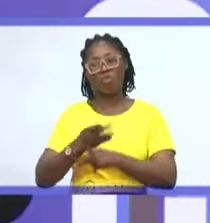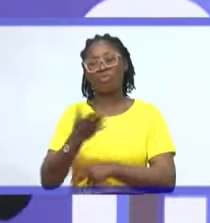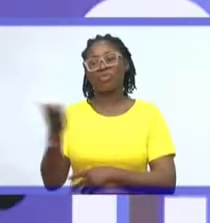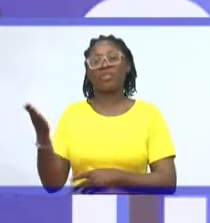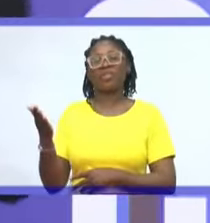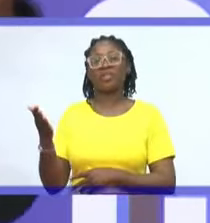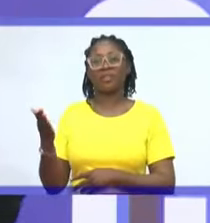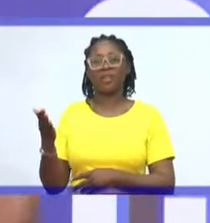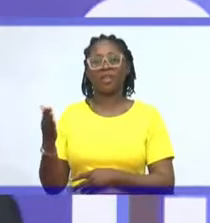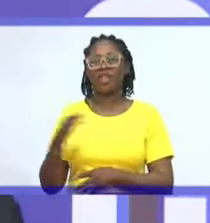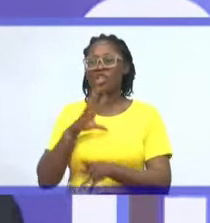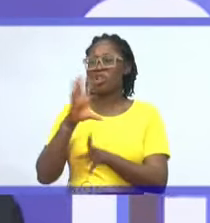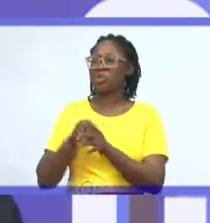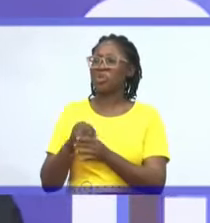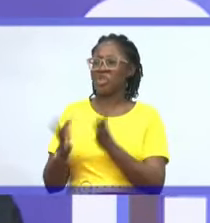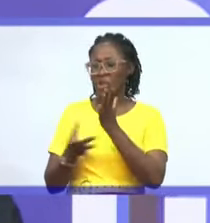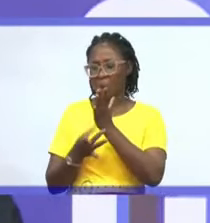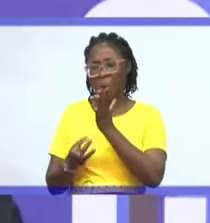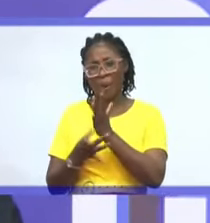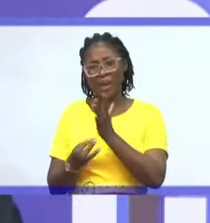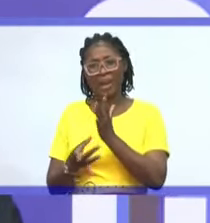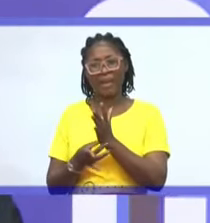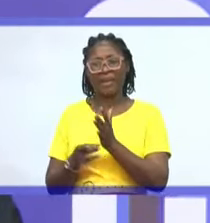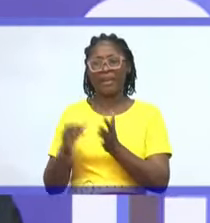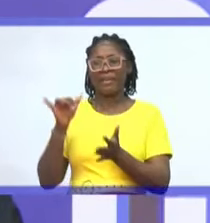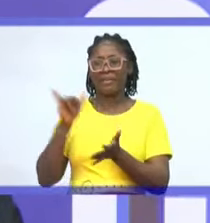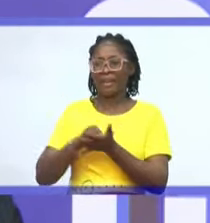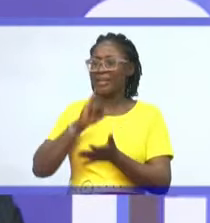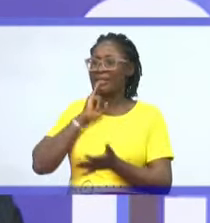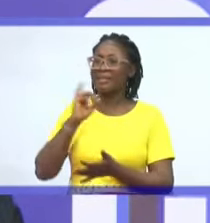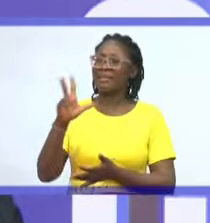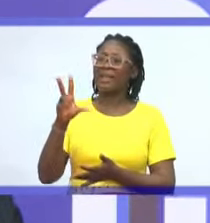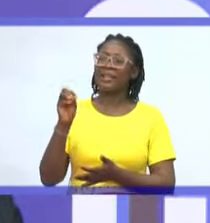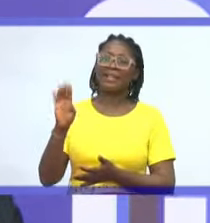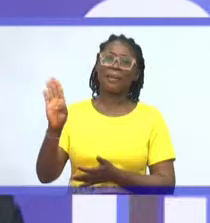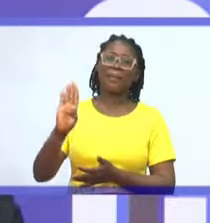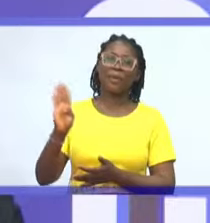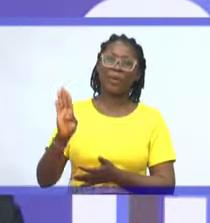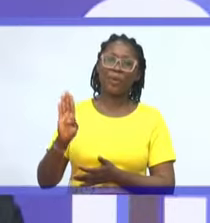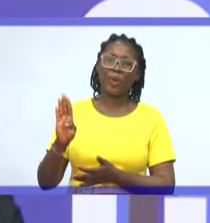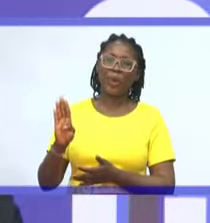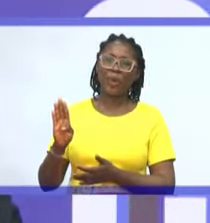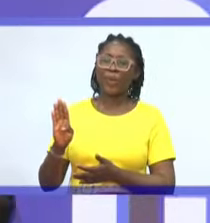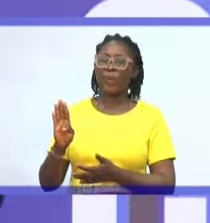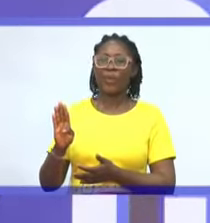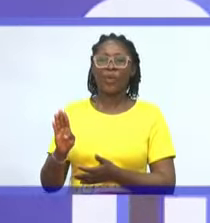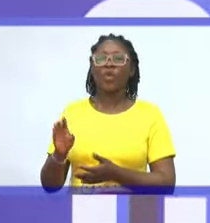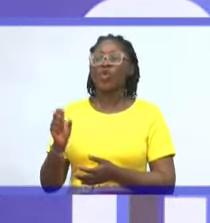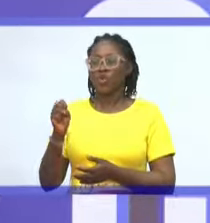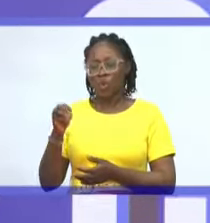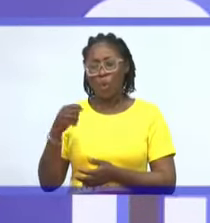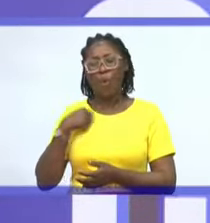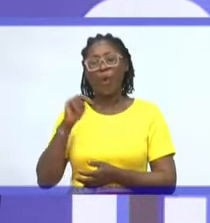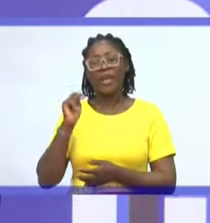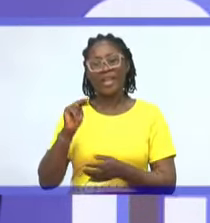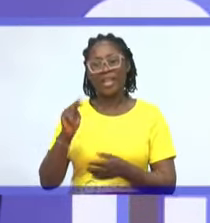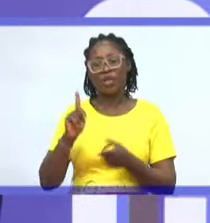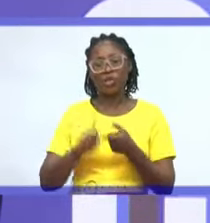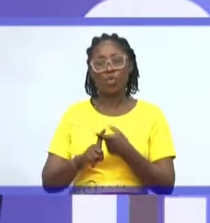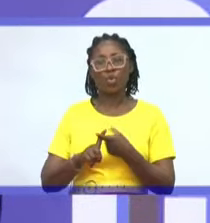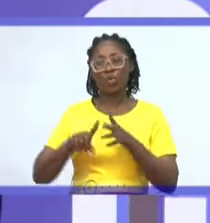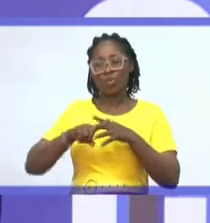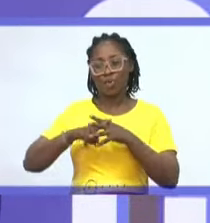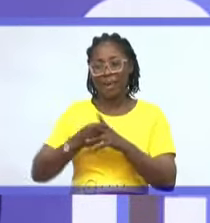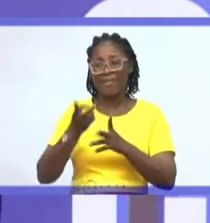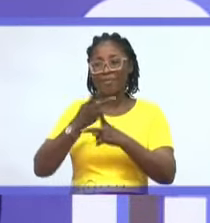did, including oil, 30 billion. They did include in a loan, 30 something billion. So we need to